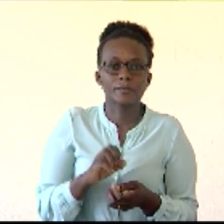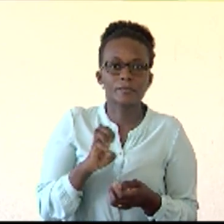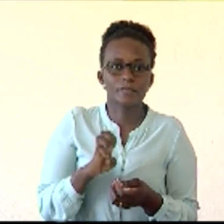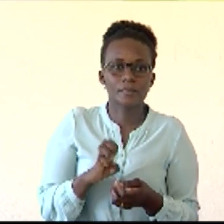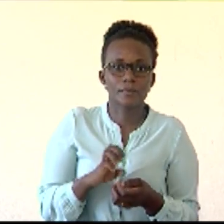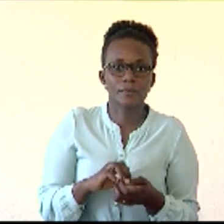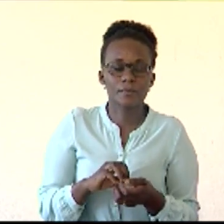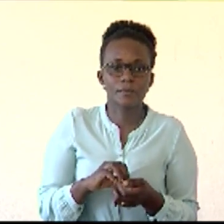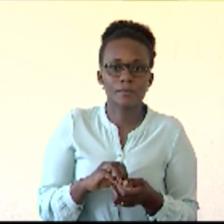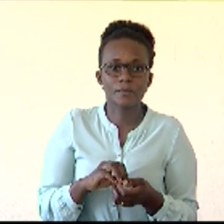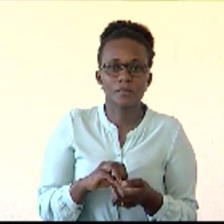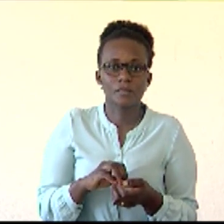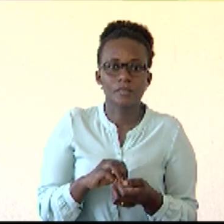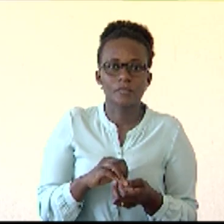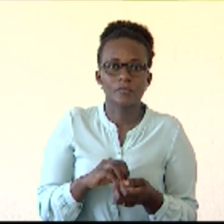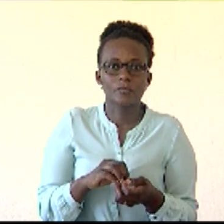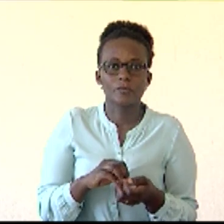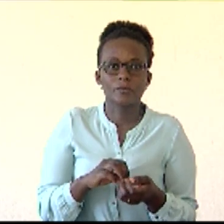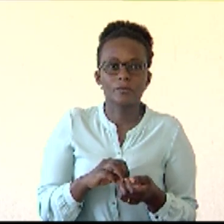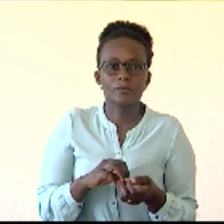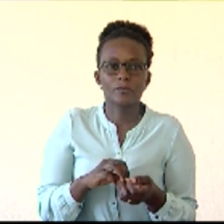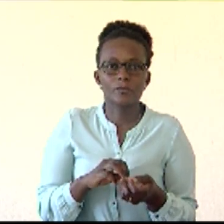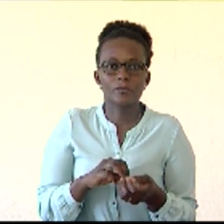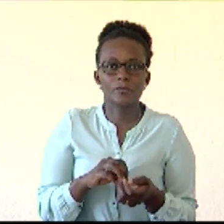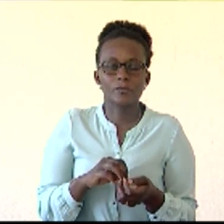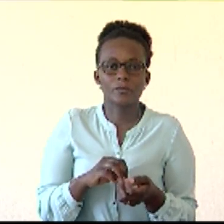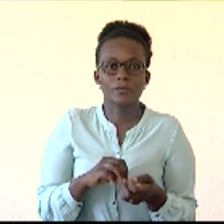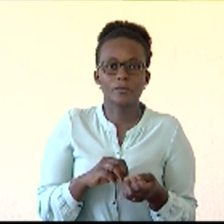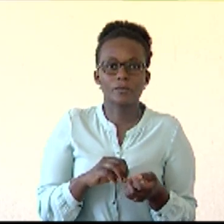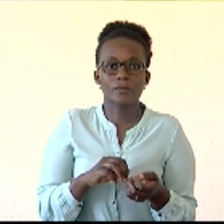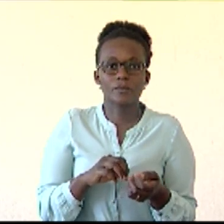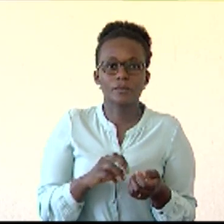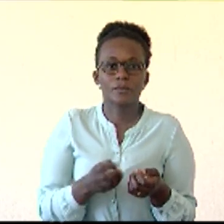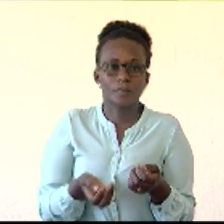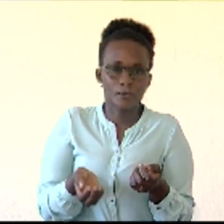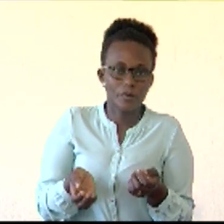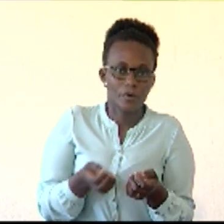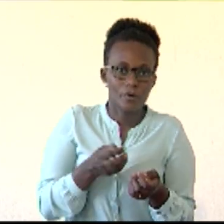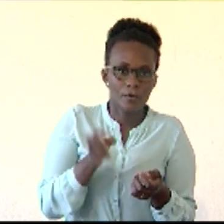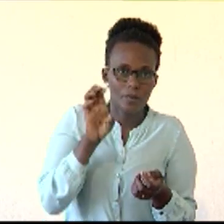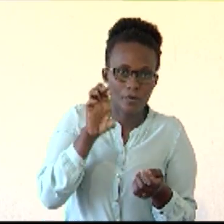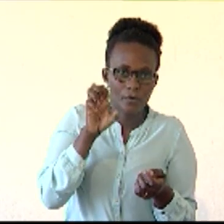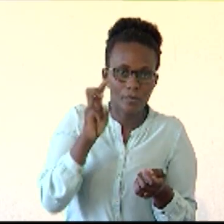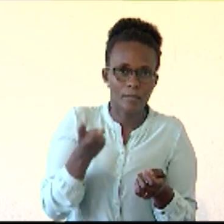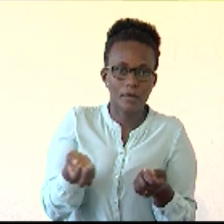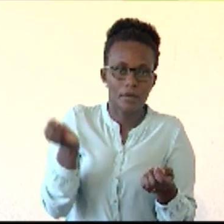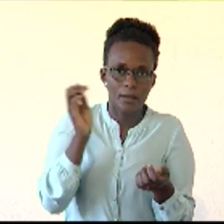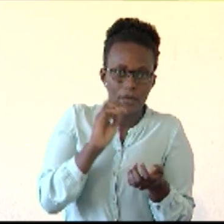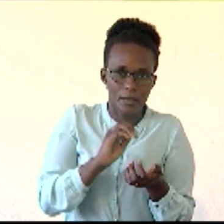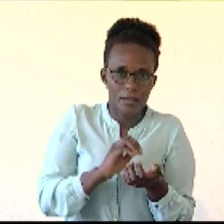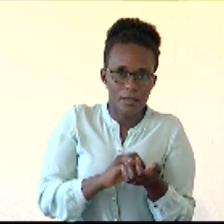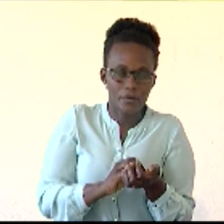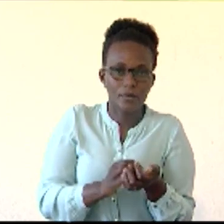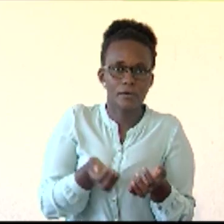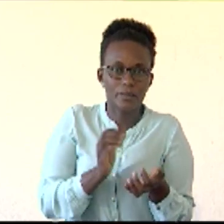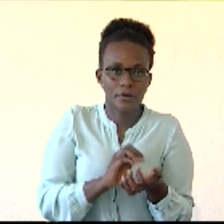sulfate. It must be a solution that also contains copper 2 ions. Copper 2